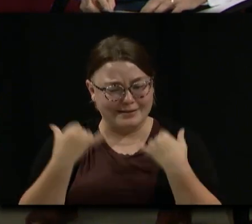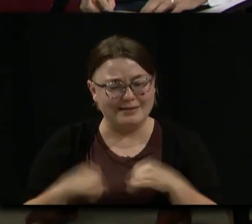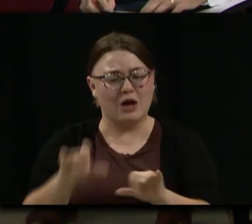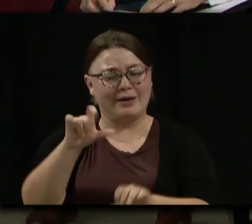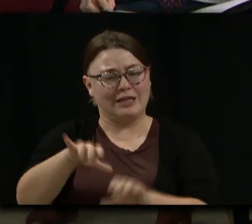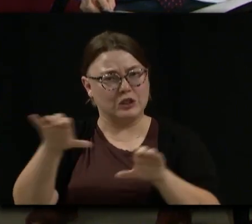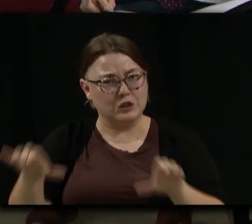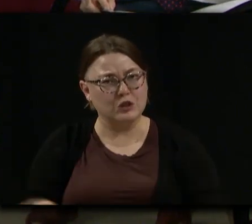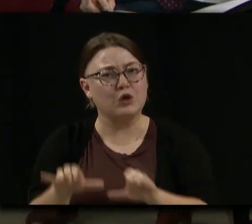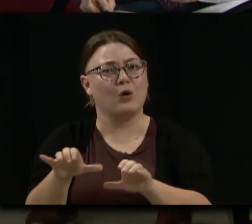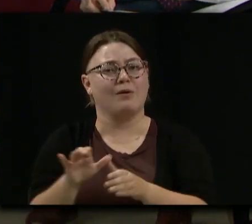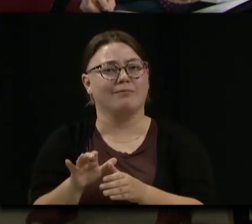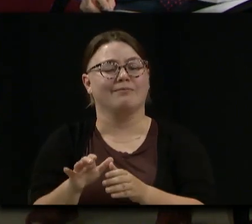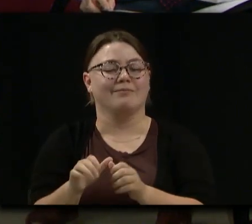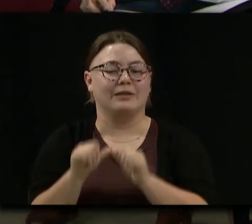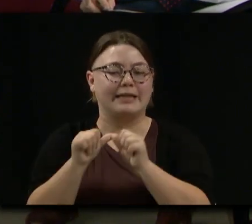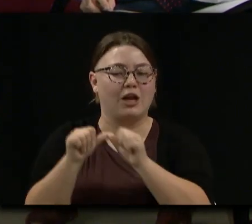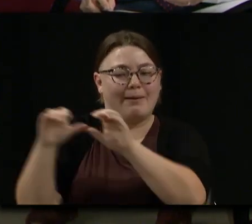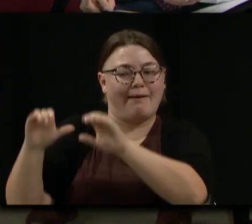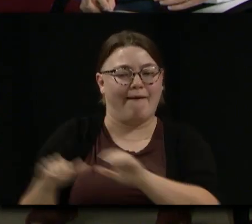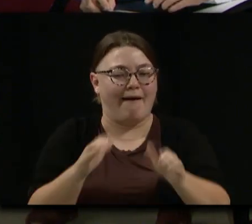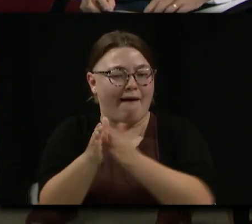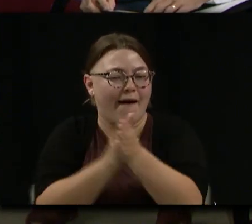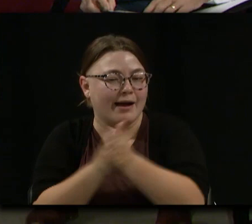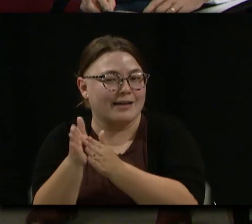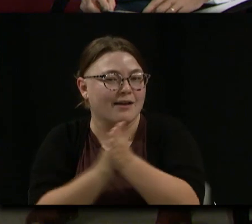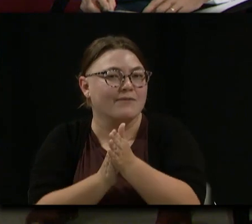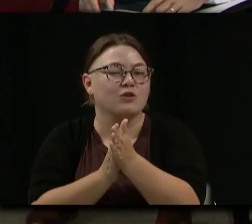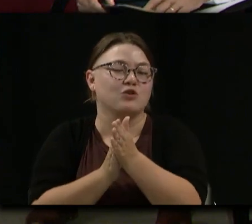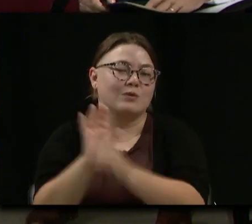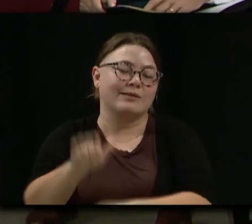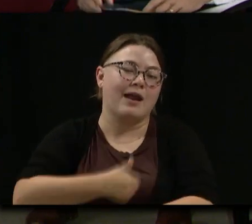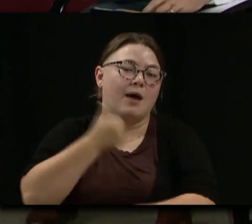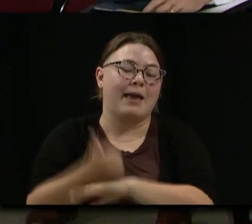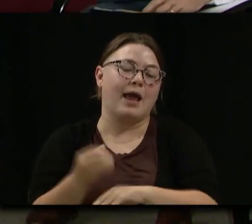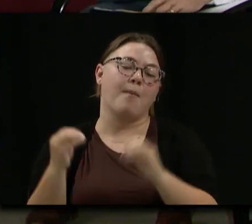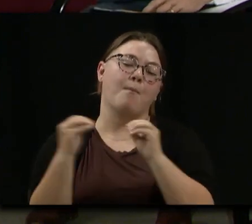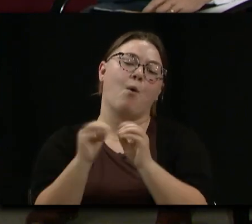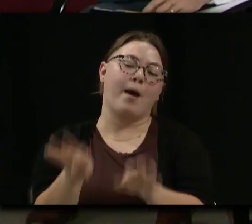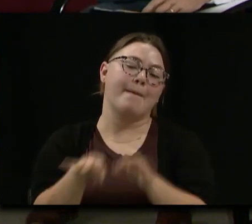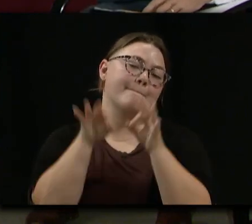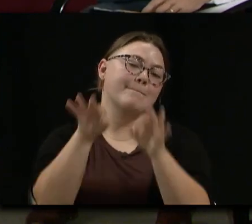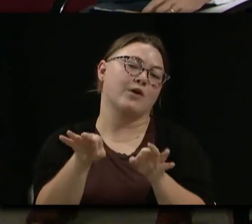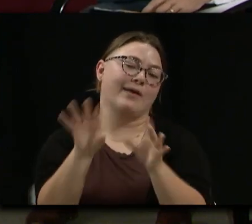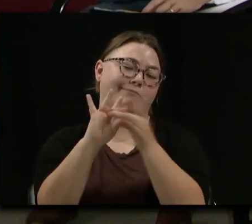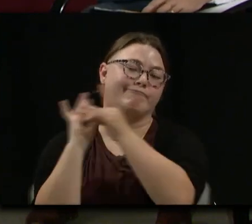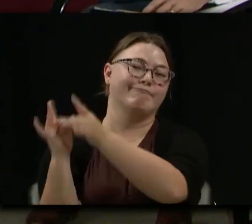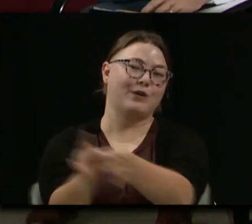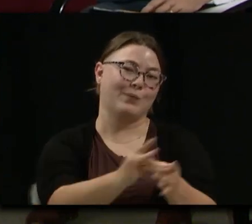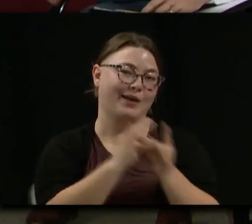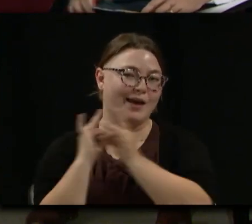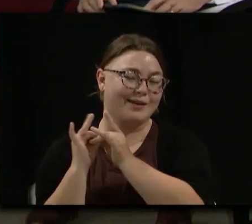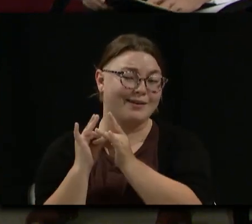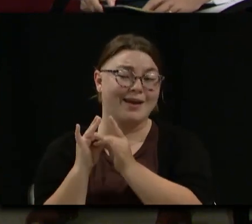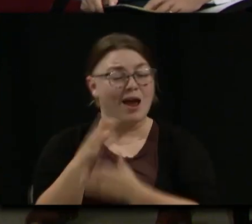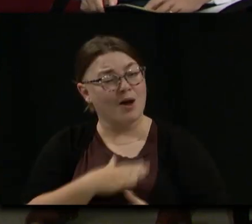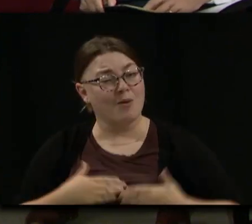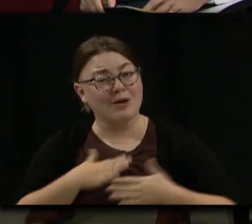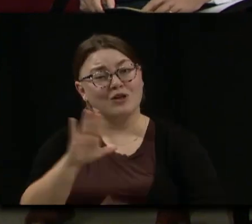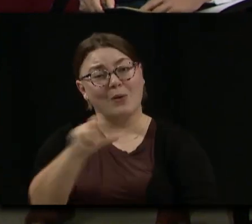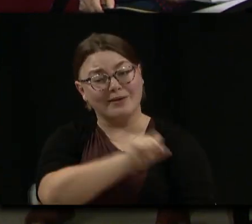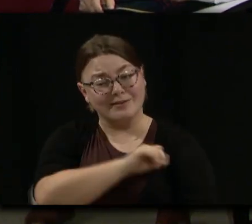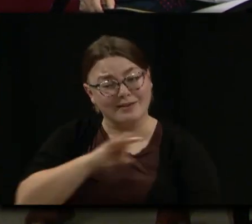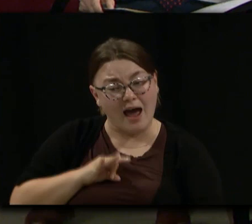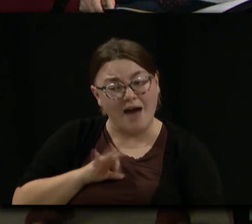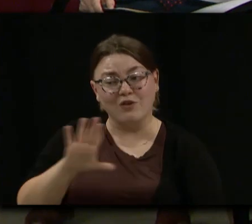be active, working to create a more perfect union. I appreciate, Jeff, your staff's efforts, your efforts to make sure that